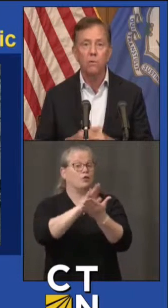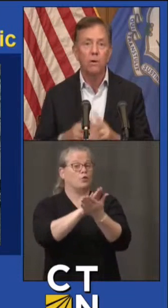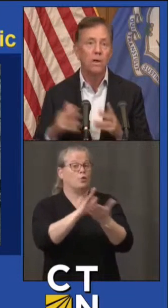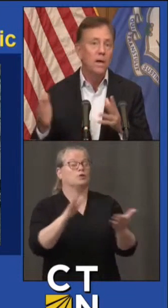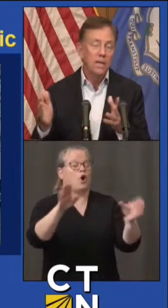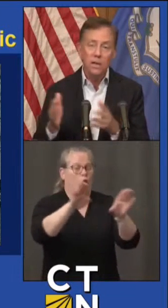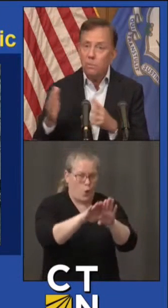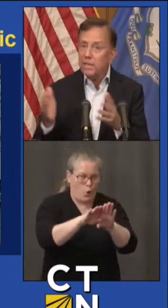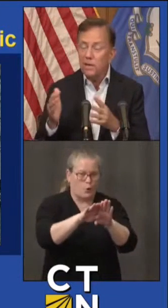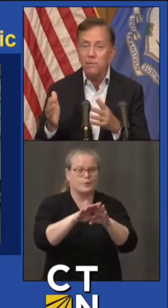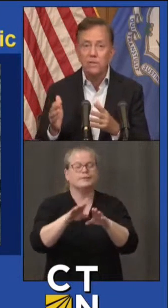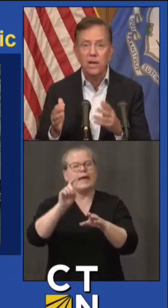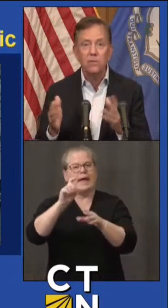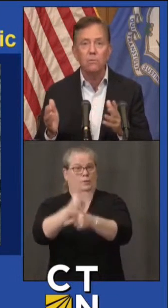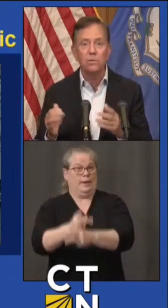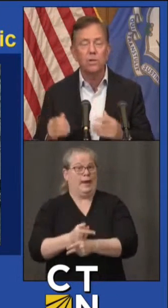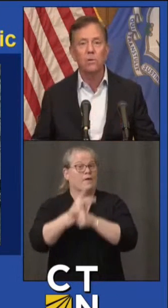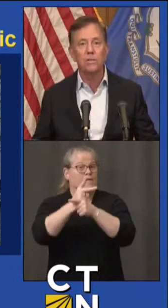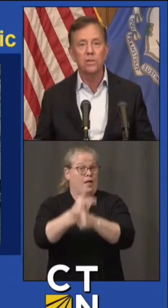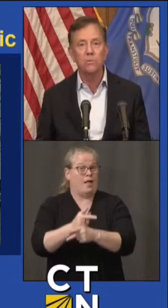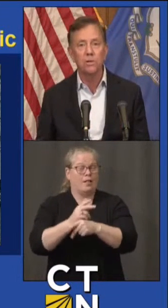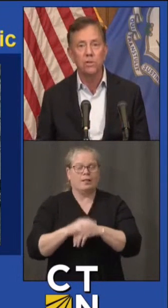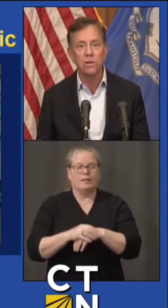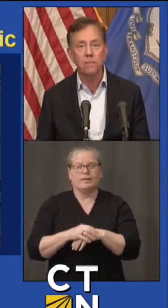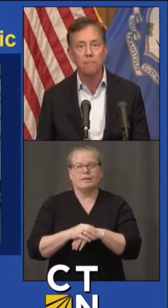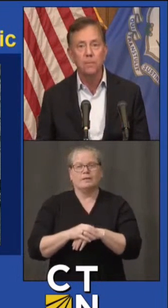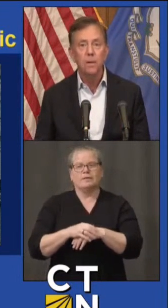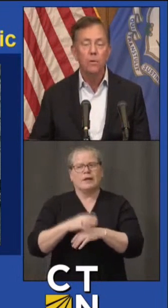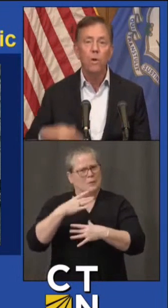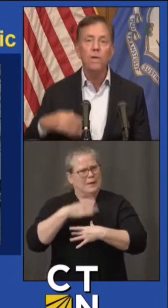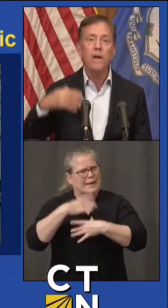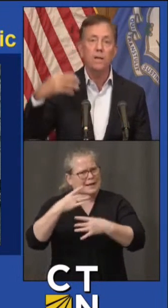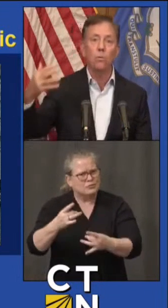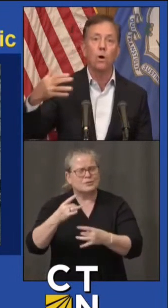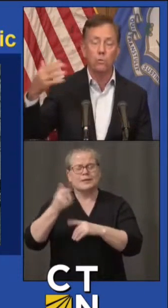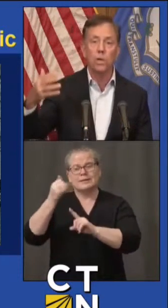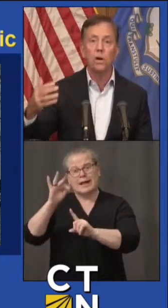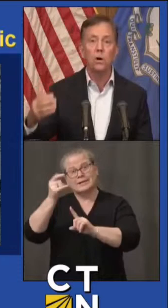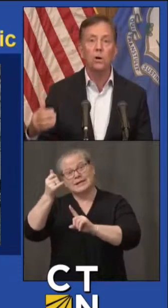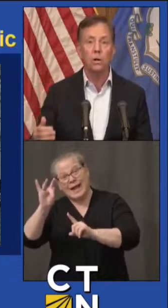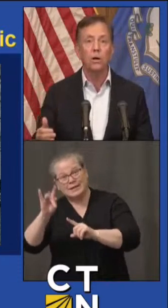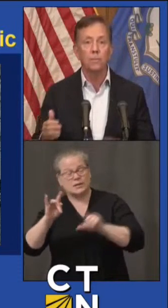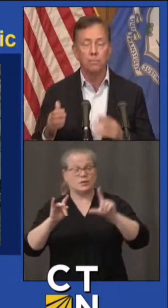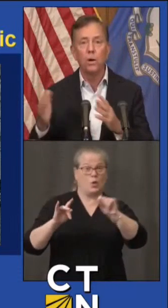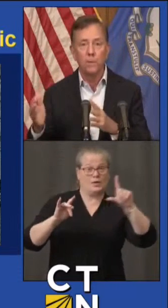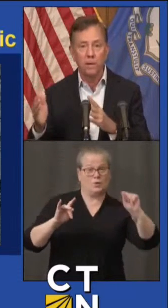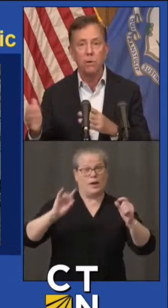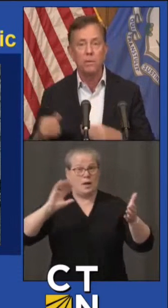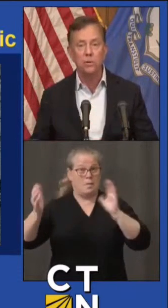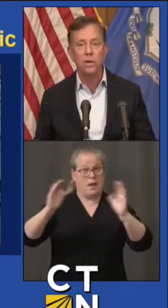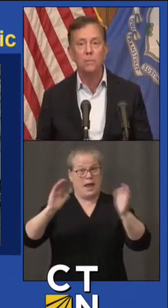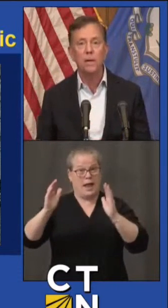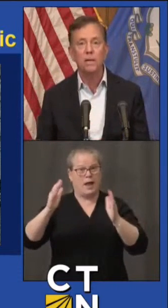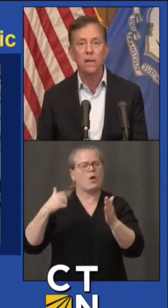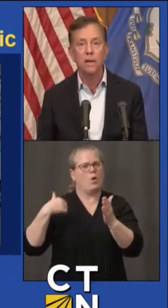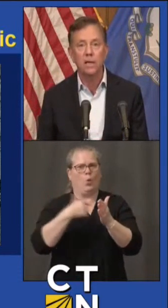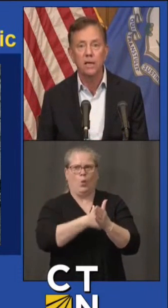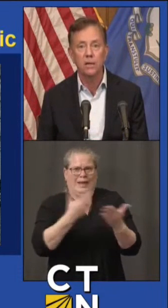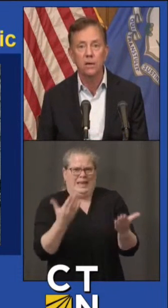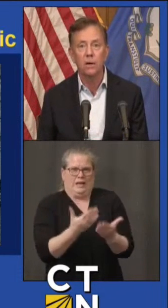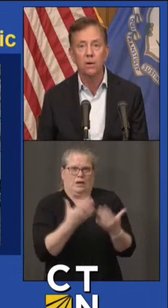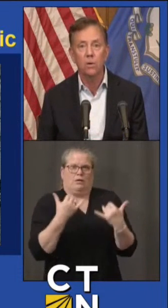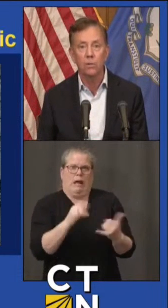forward. The other big difference I thought was interesting was we've had to work really hard on unemployment. We'll be talking about that